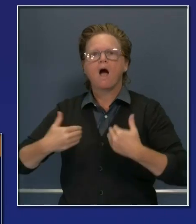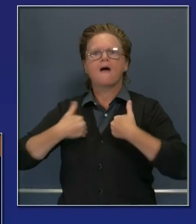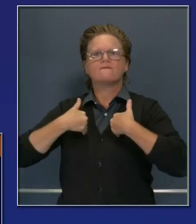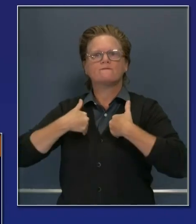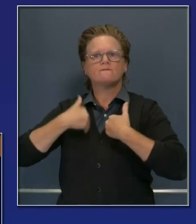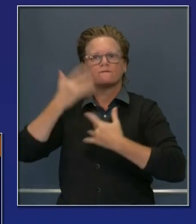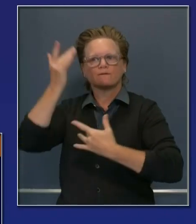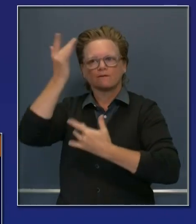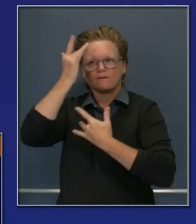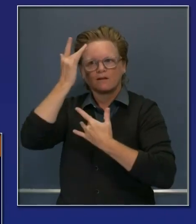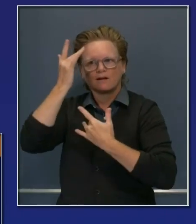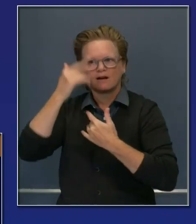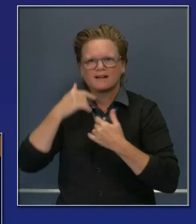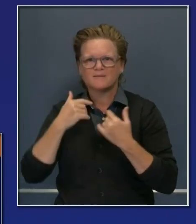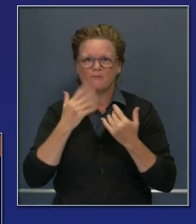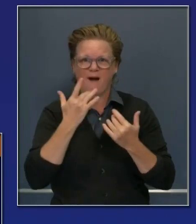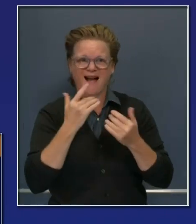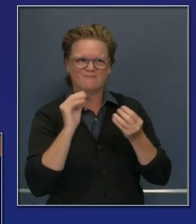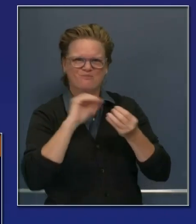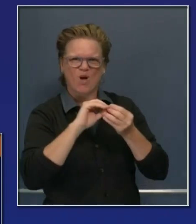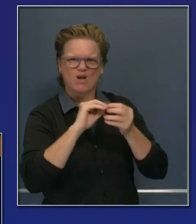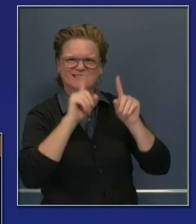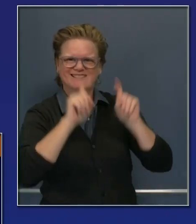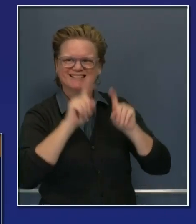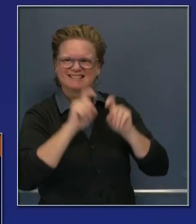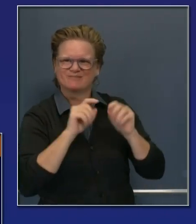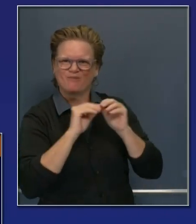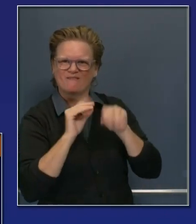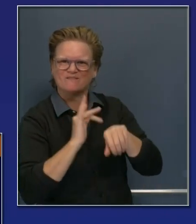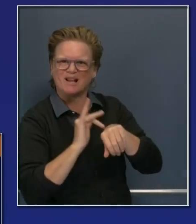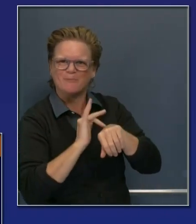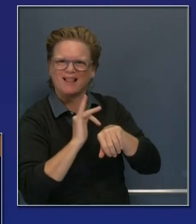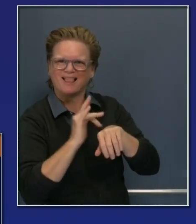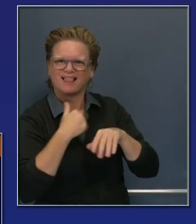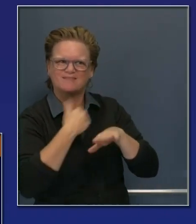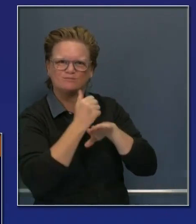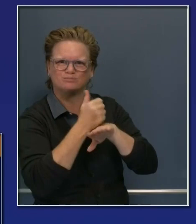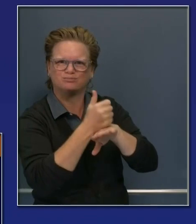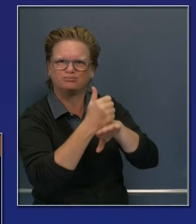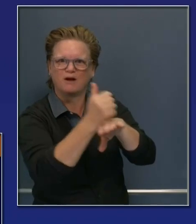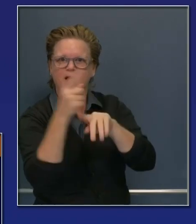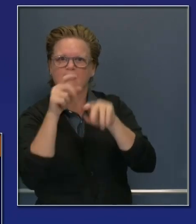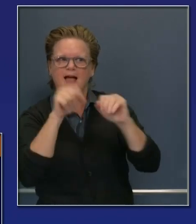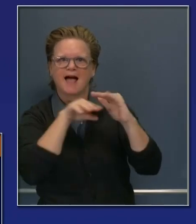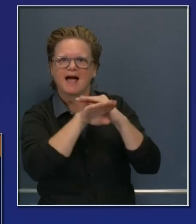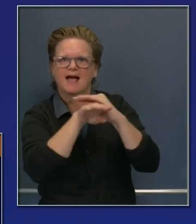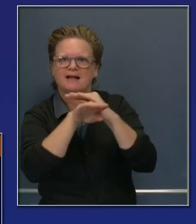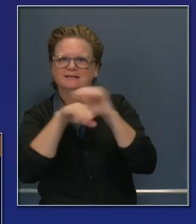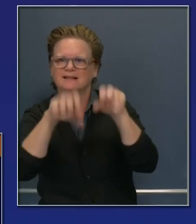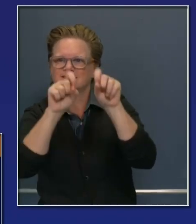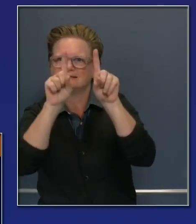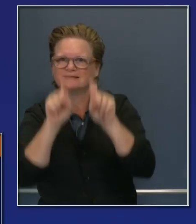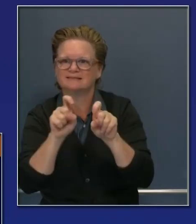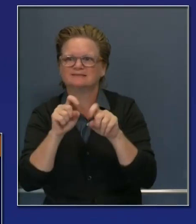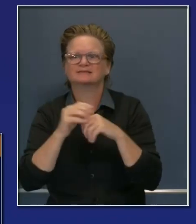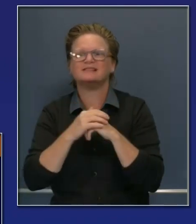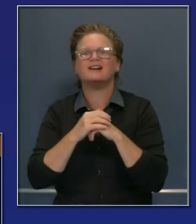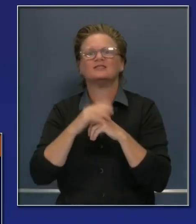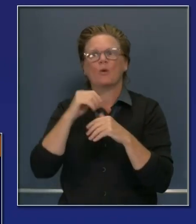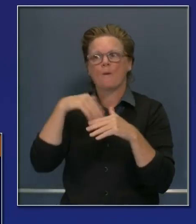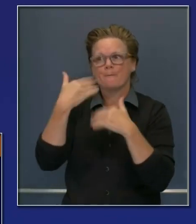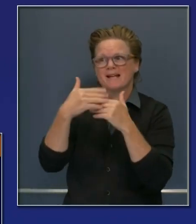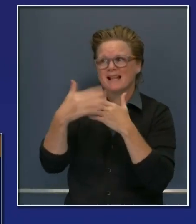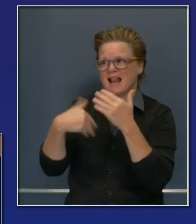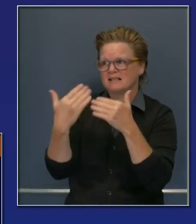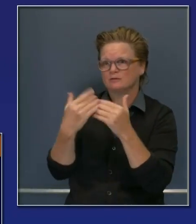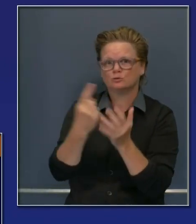back up, a commitment over the course of the next number of weeks to substantially increase still our testing to provide points